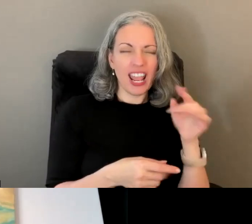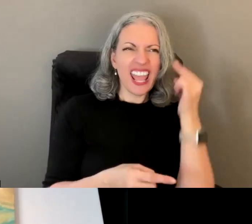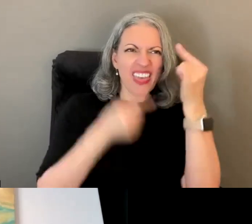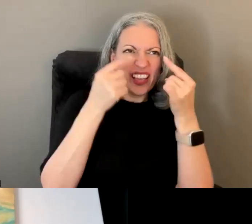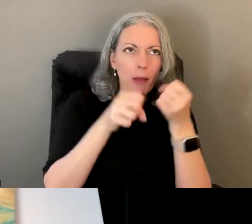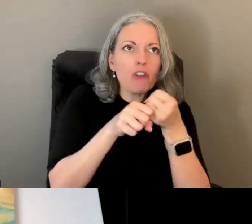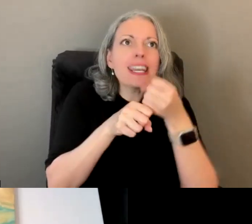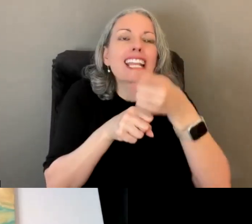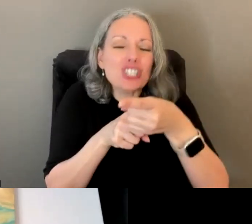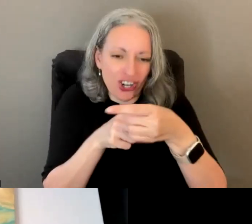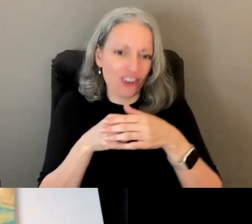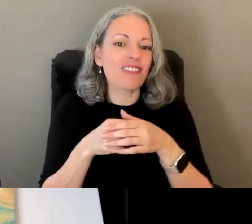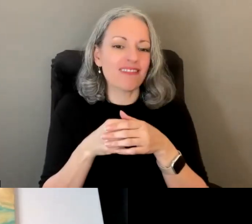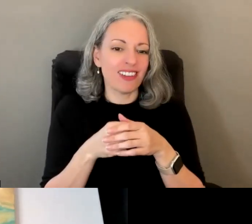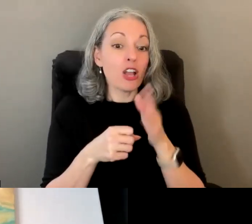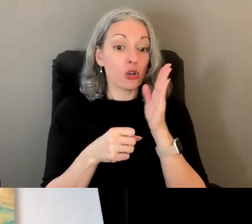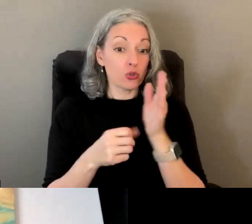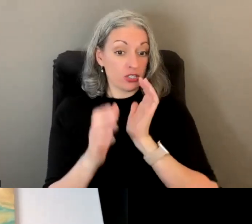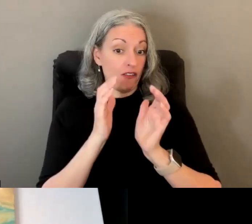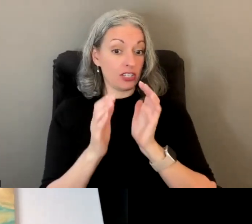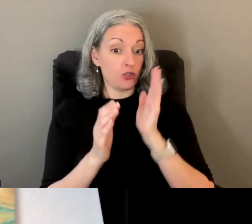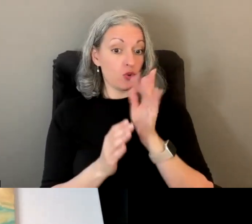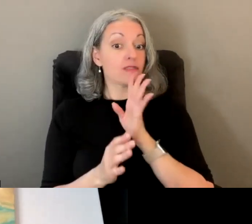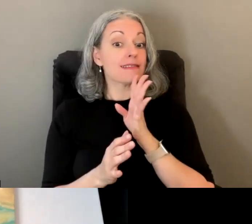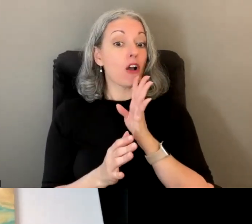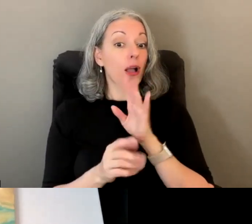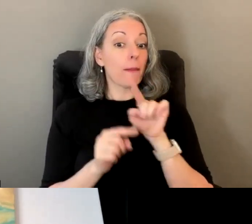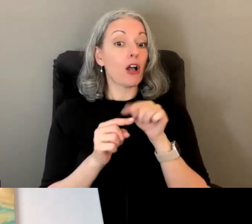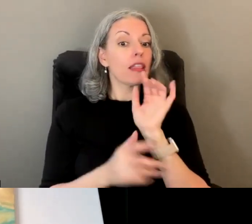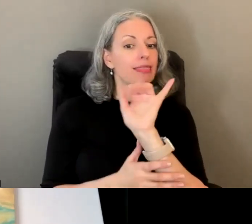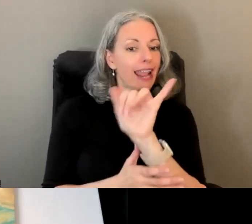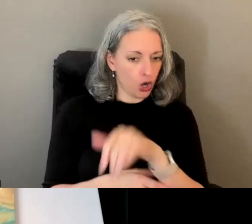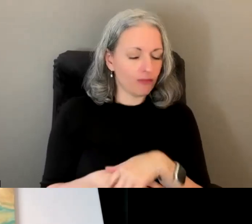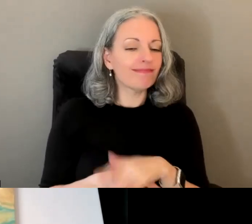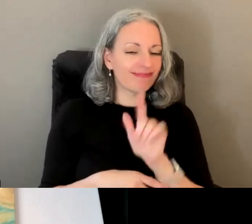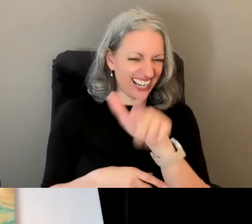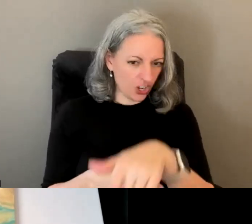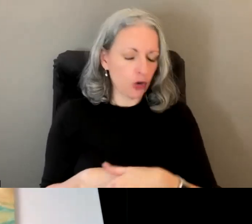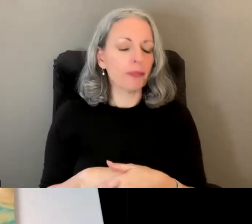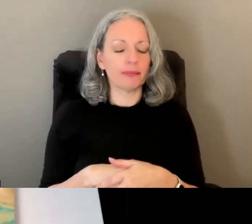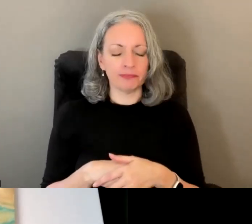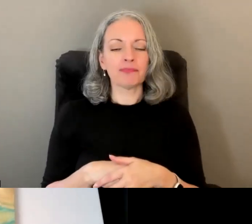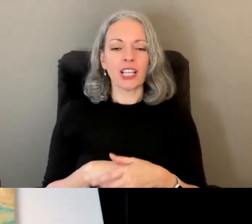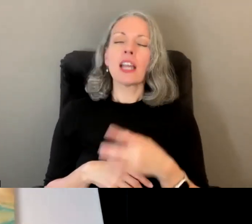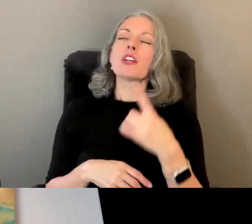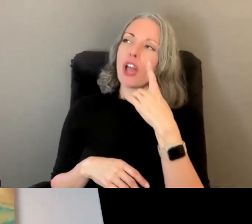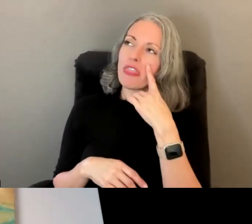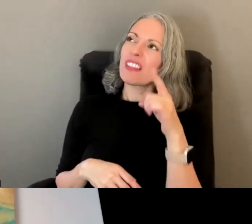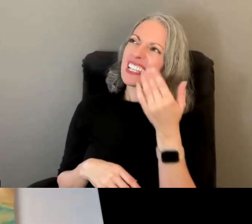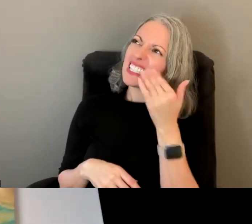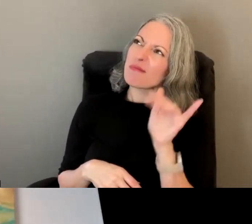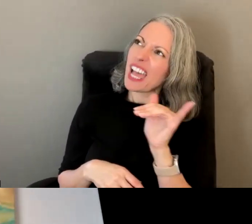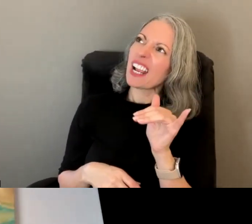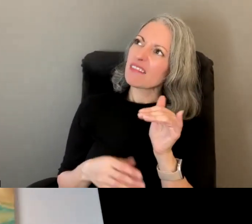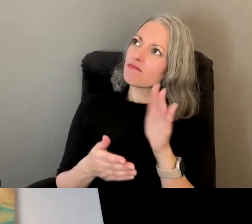the conversations we're going to be talking about and thinking early into the next fiscal year. So I think that seems like a nice